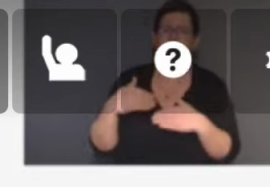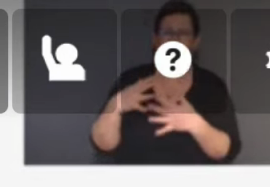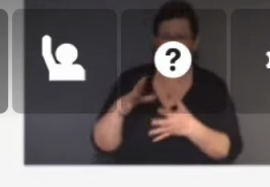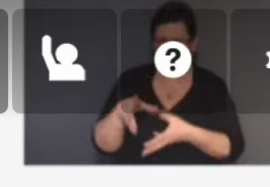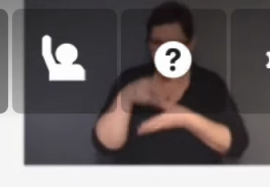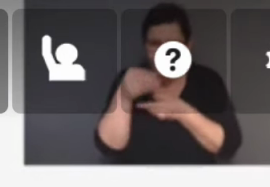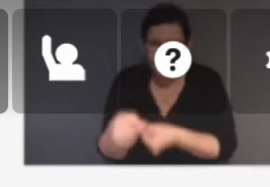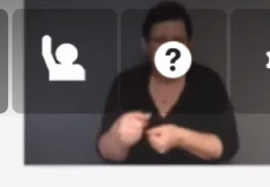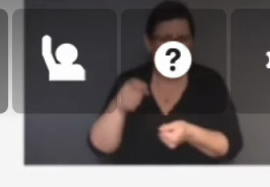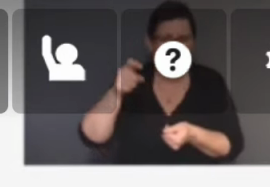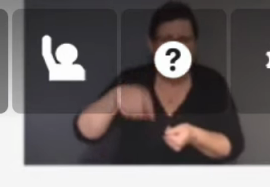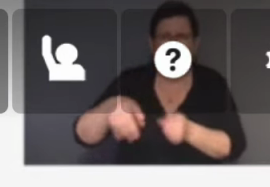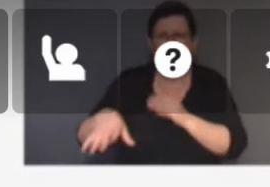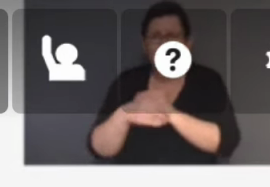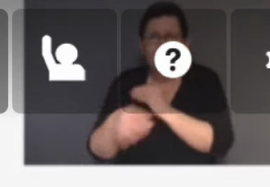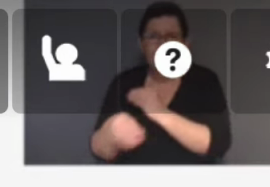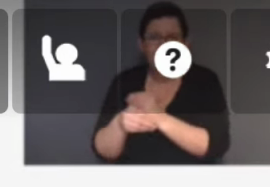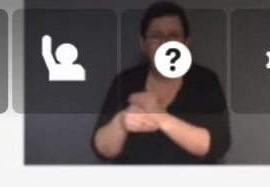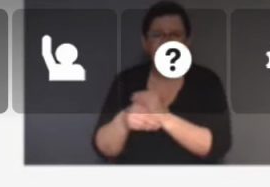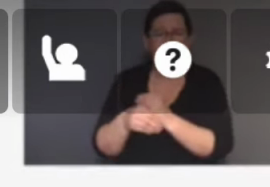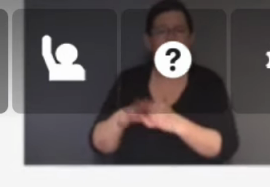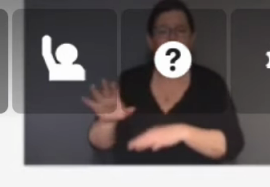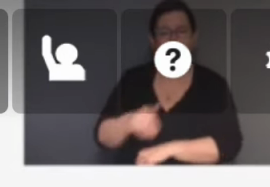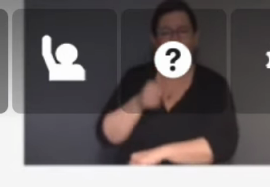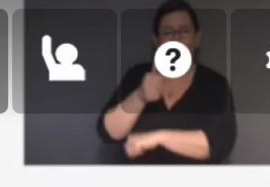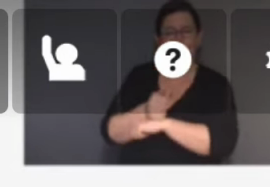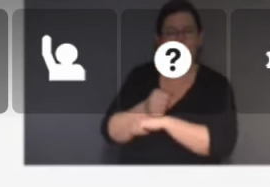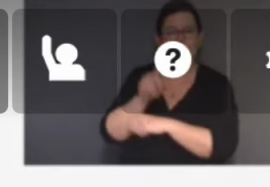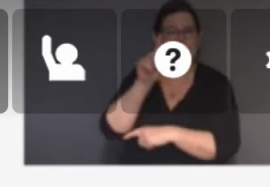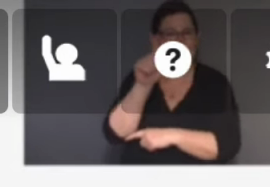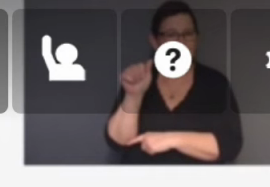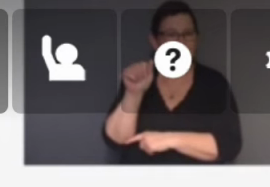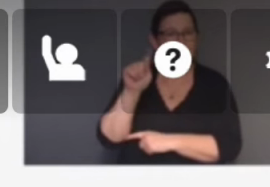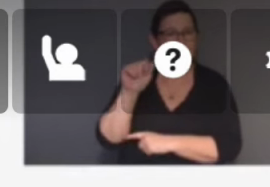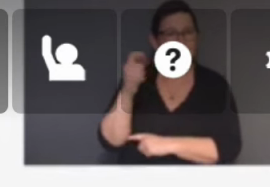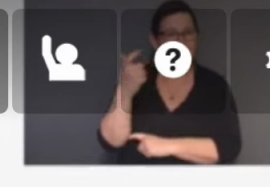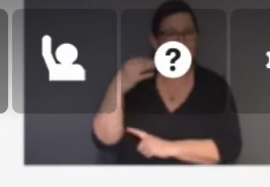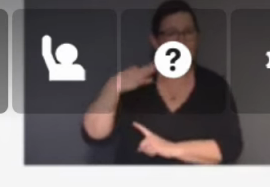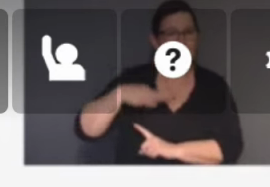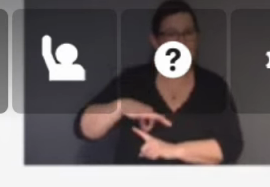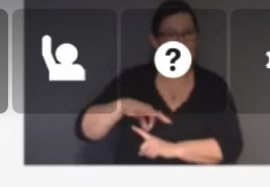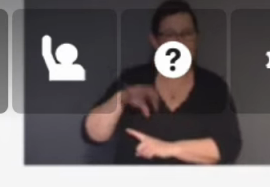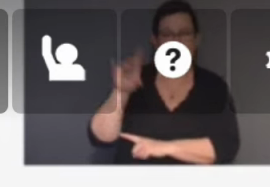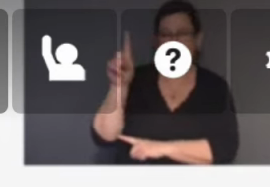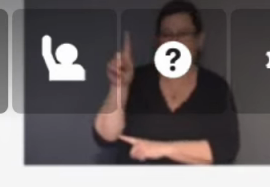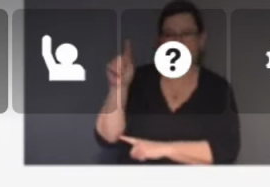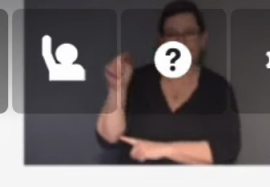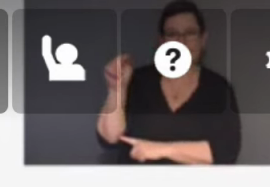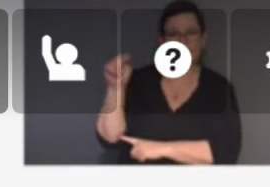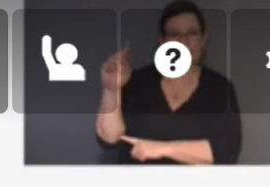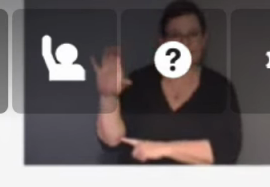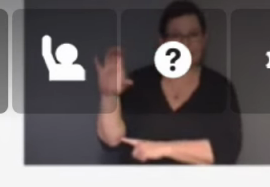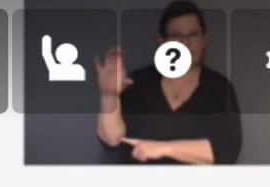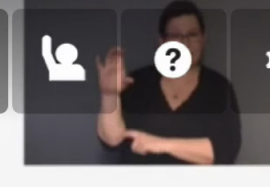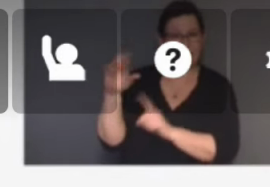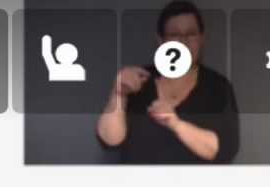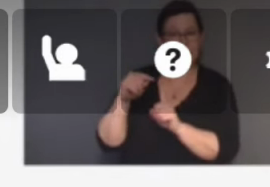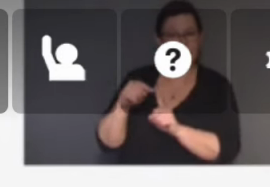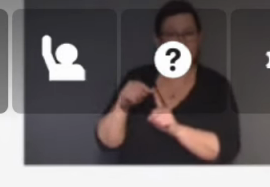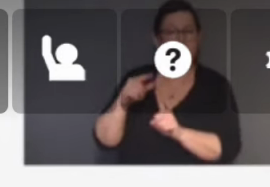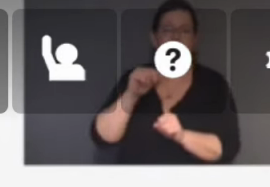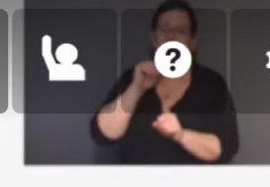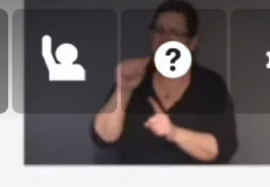non-refundable tax credit. You can claim 15% of your non-refundable tax credits to reduce